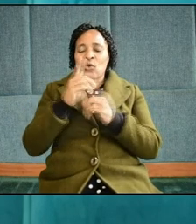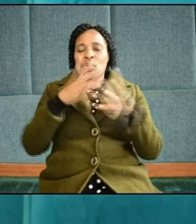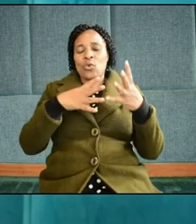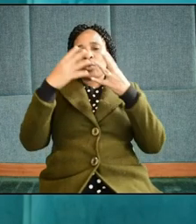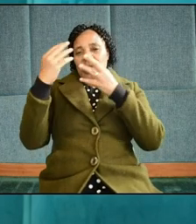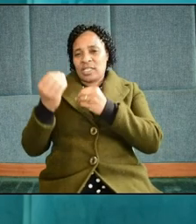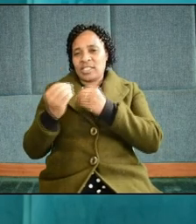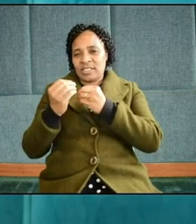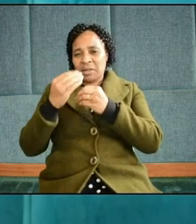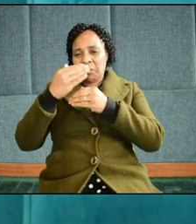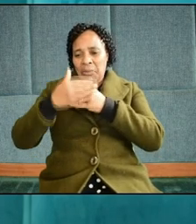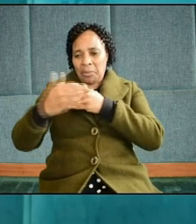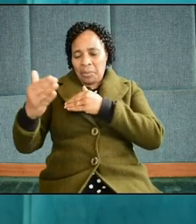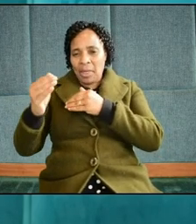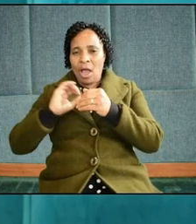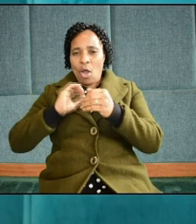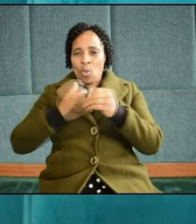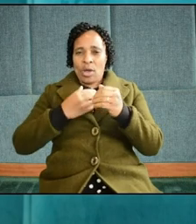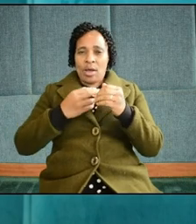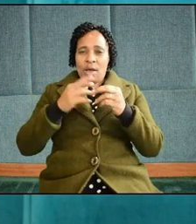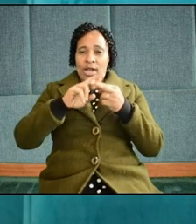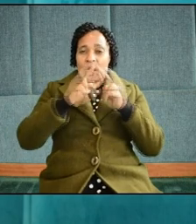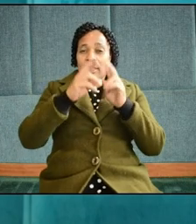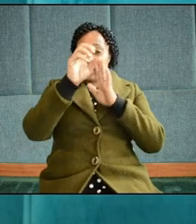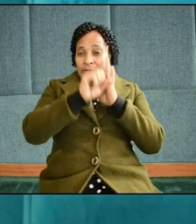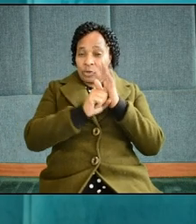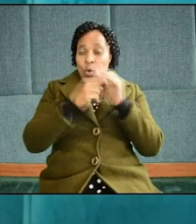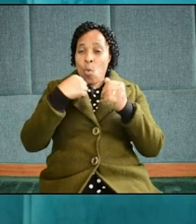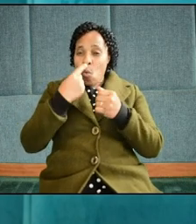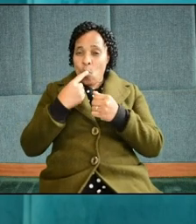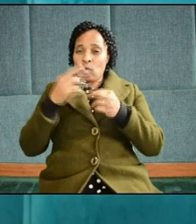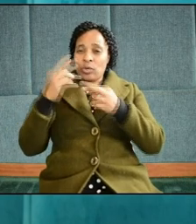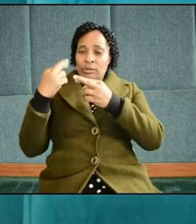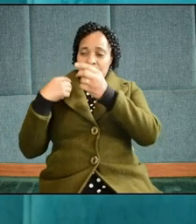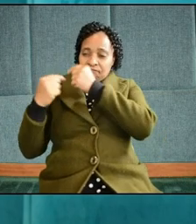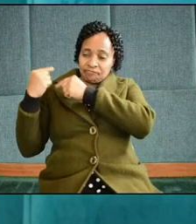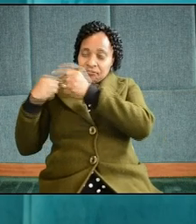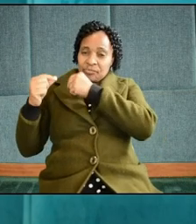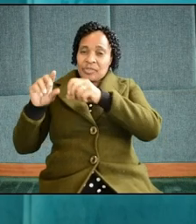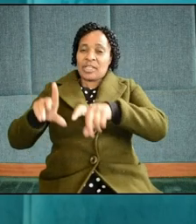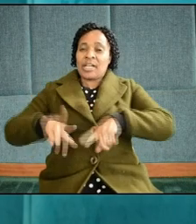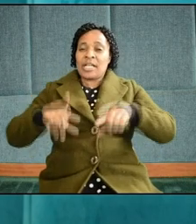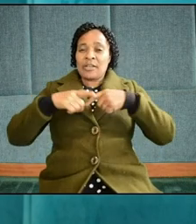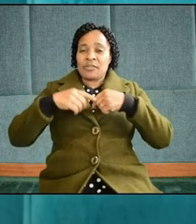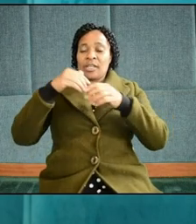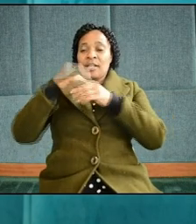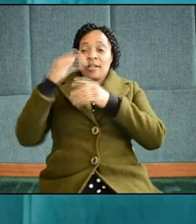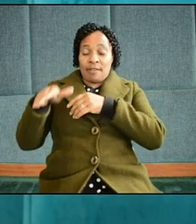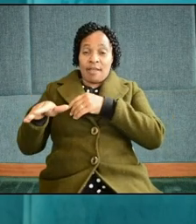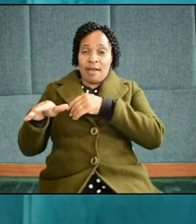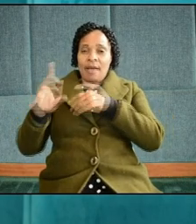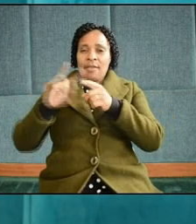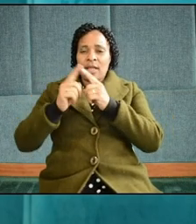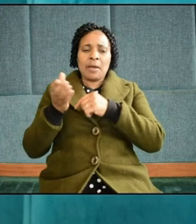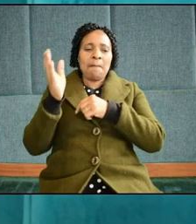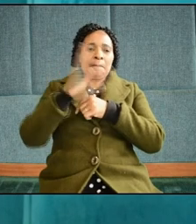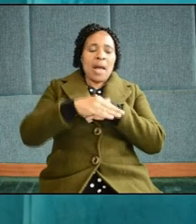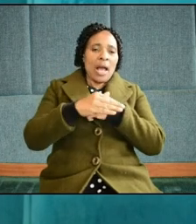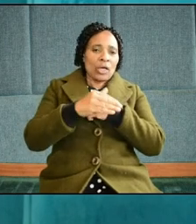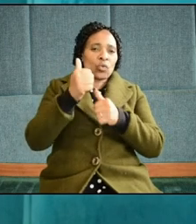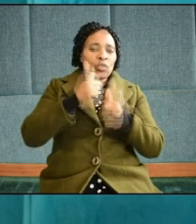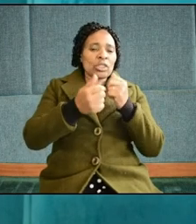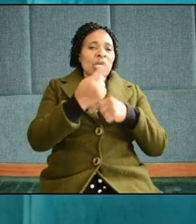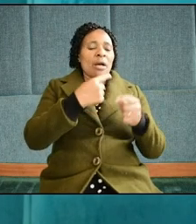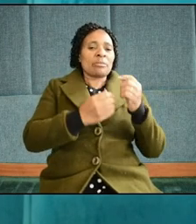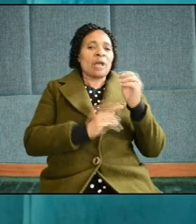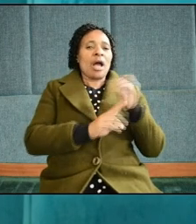went on past our relatives, the descendants of Esau who live in Seir, and we turned from the Arba road, which comes up